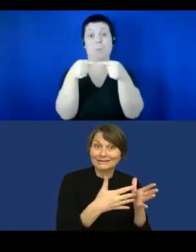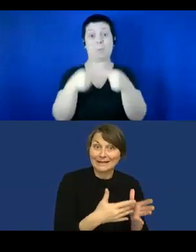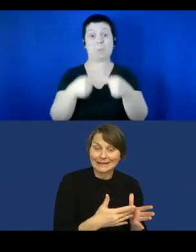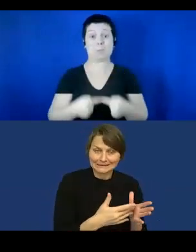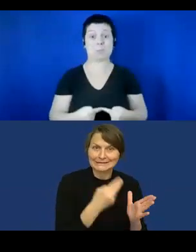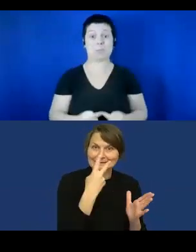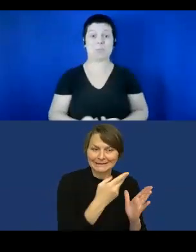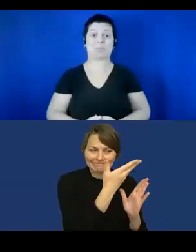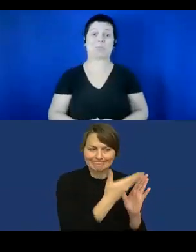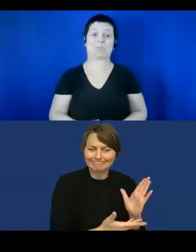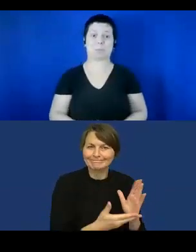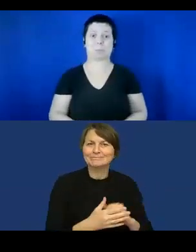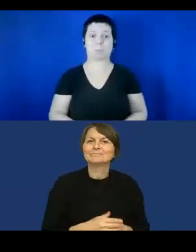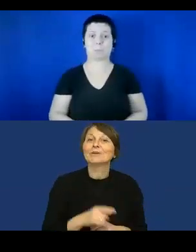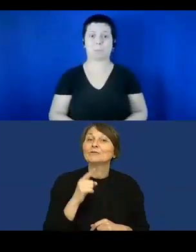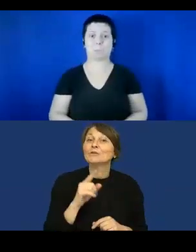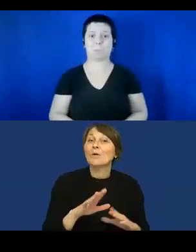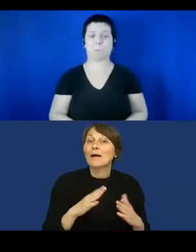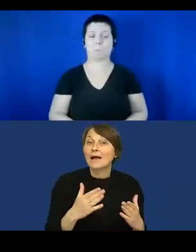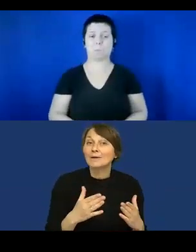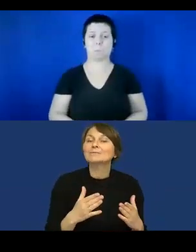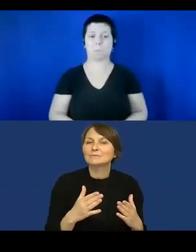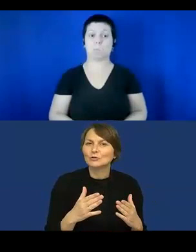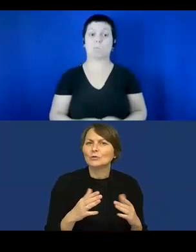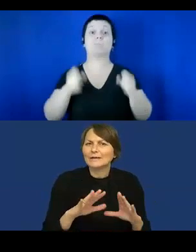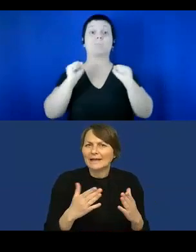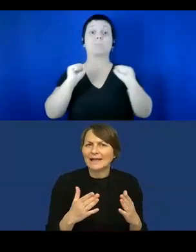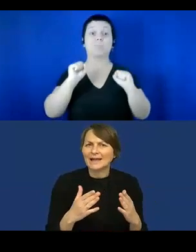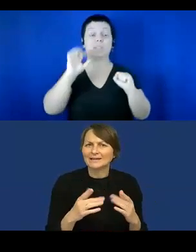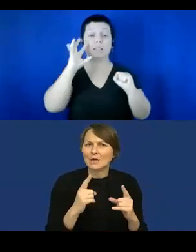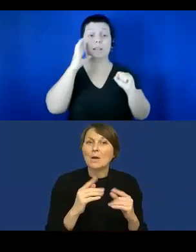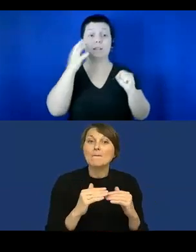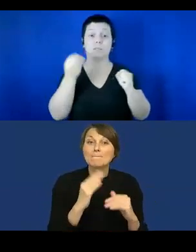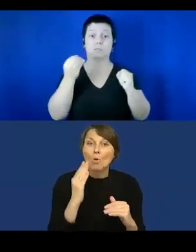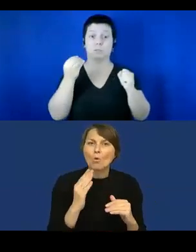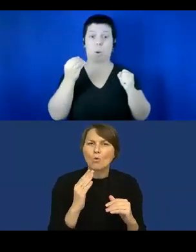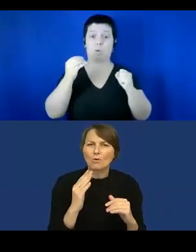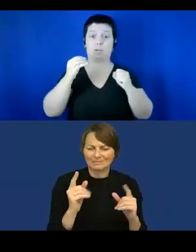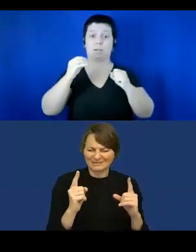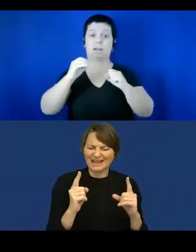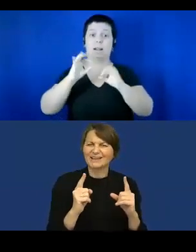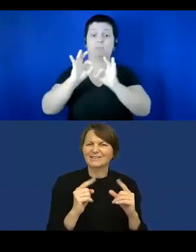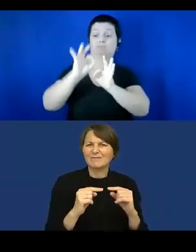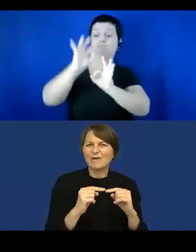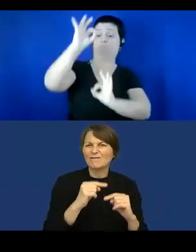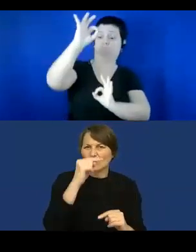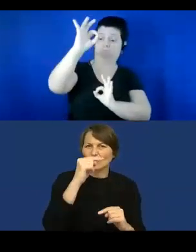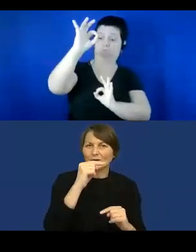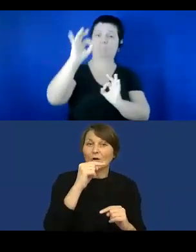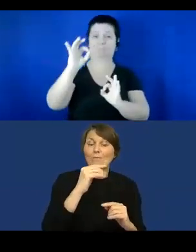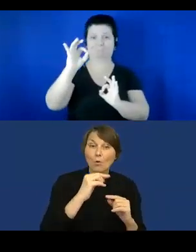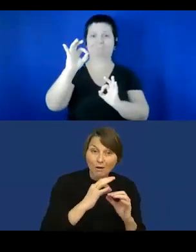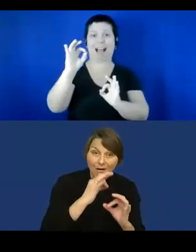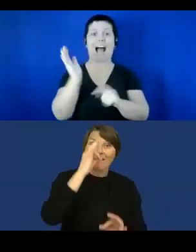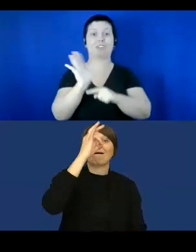counteract this by placing vibration motors further apart in the vertical direction than in the horizontal direction. This is a drawing by